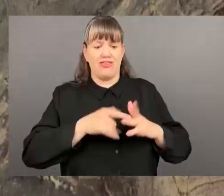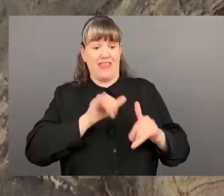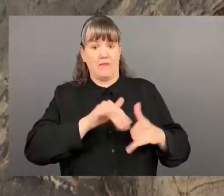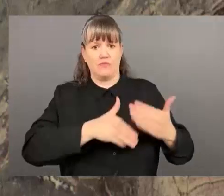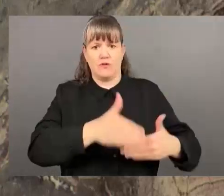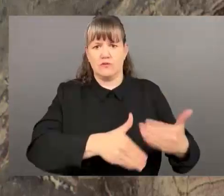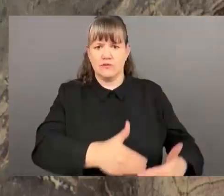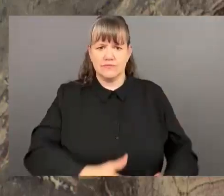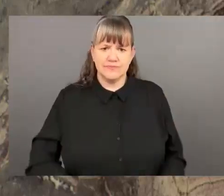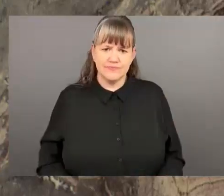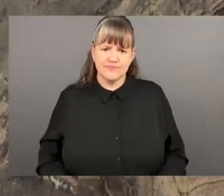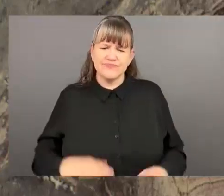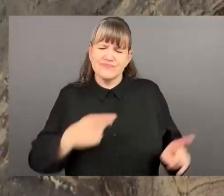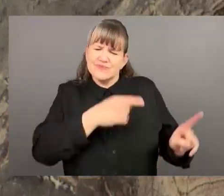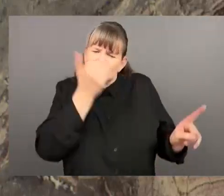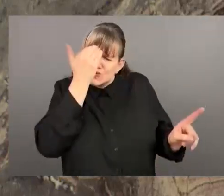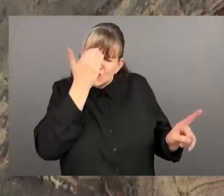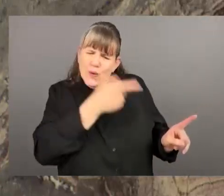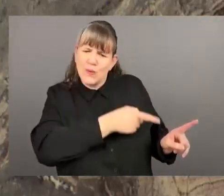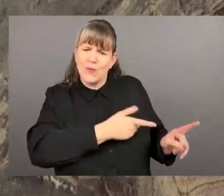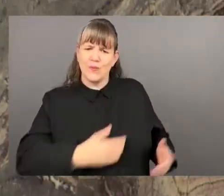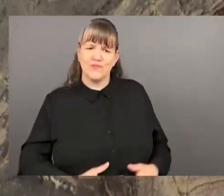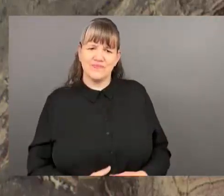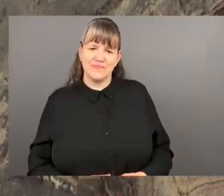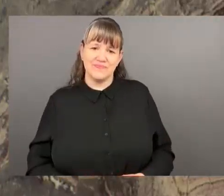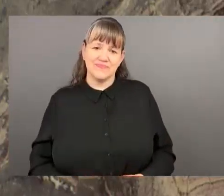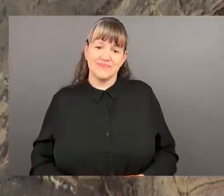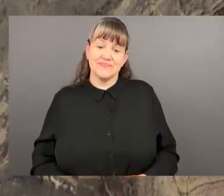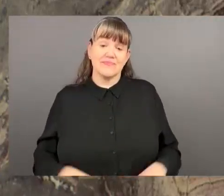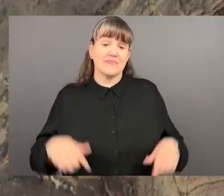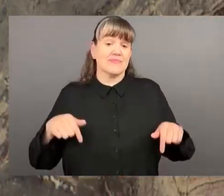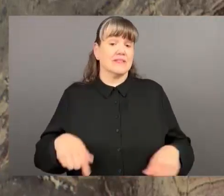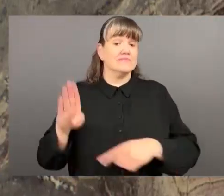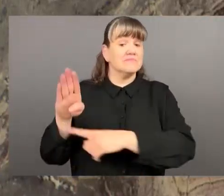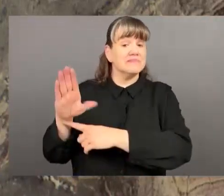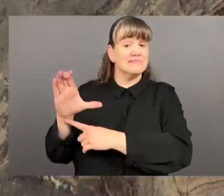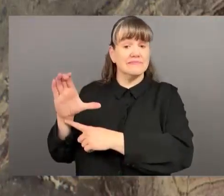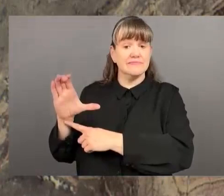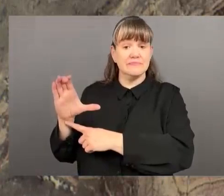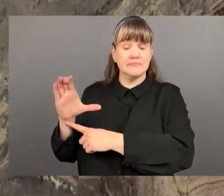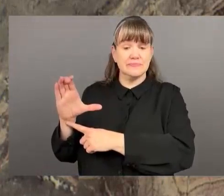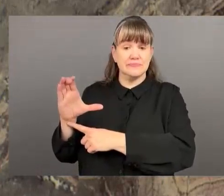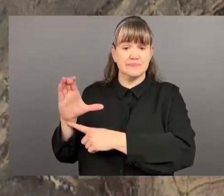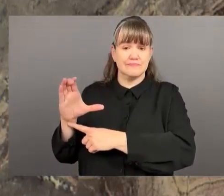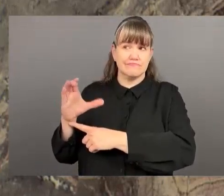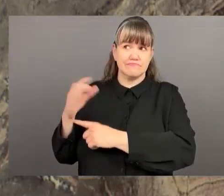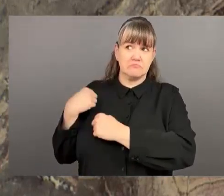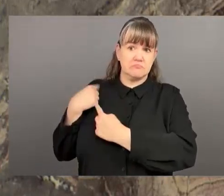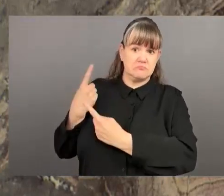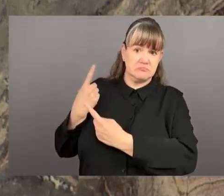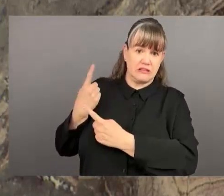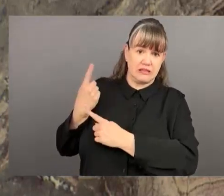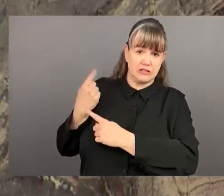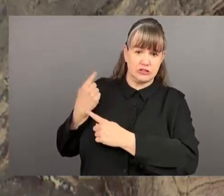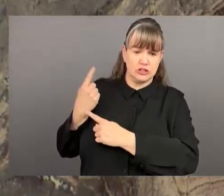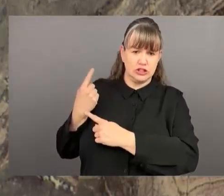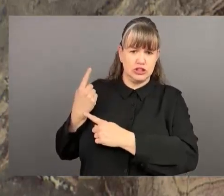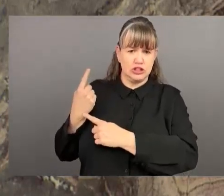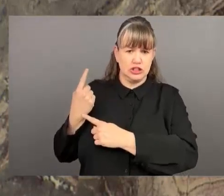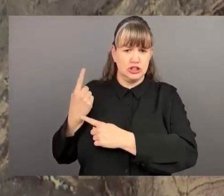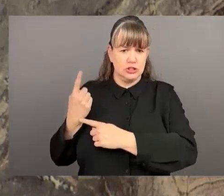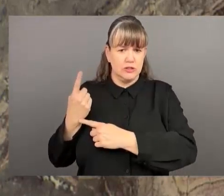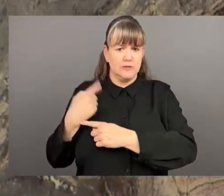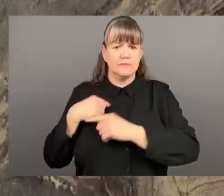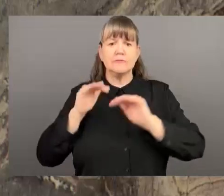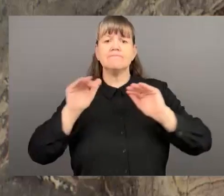here in British Columbia, in the last year, we put out a call for power that saw,